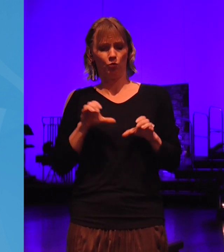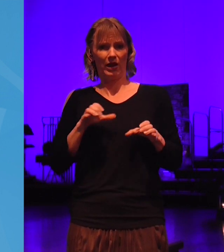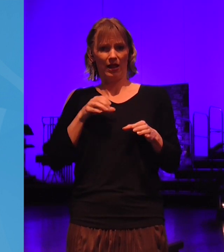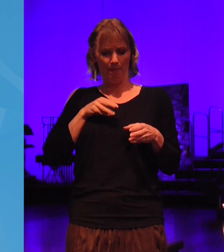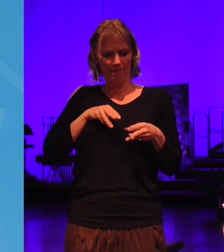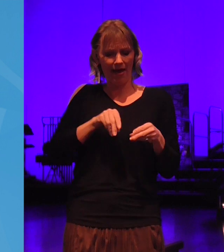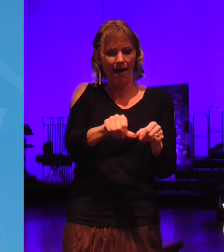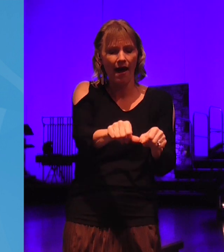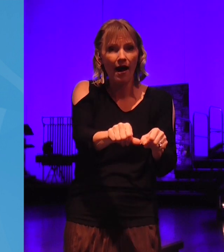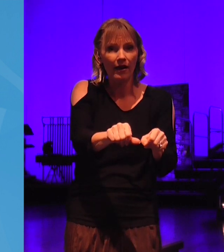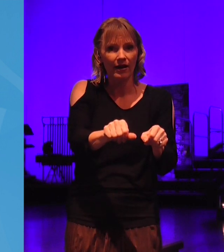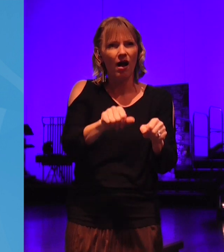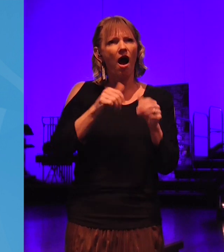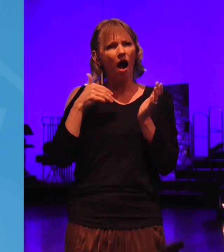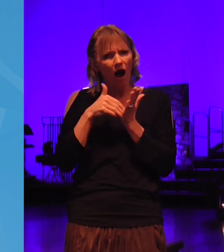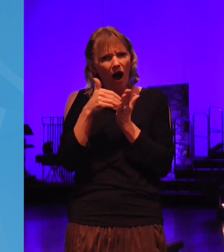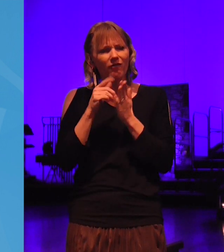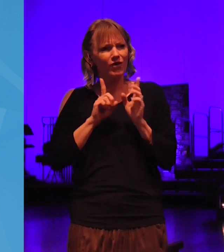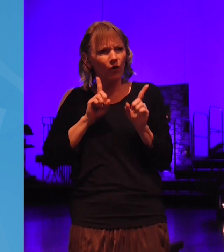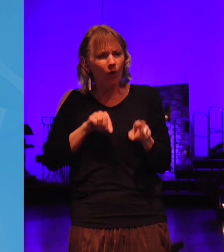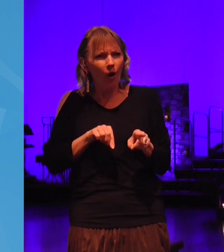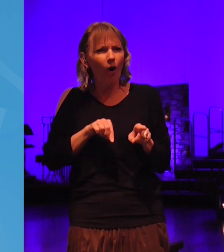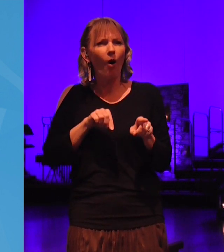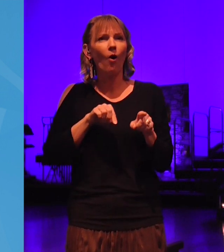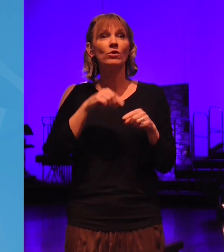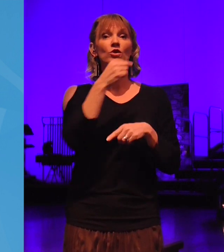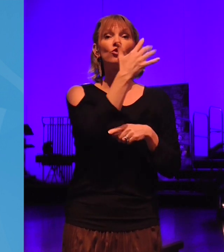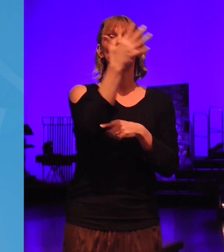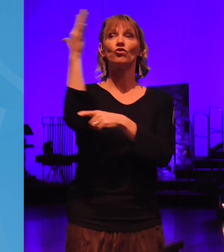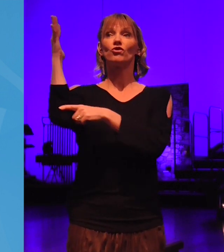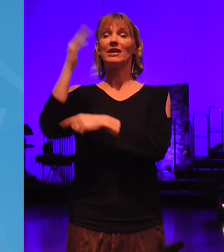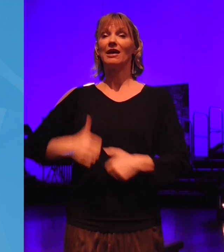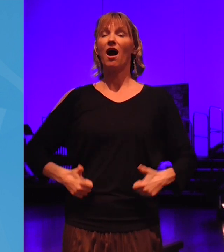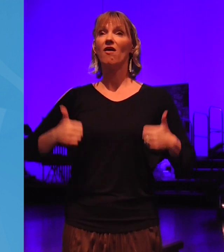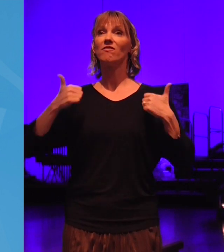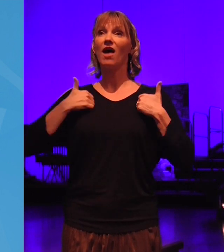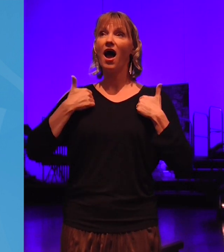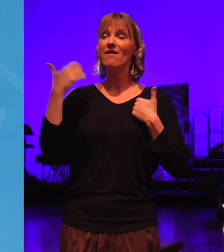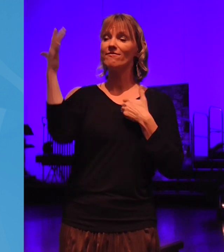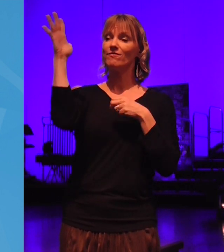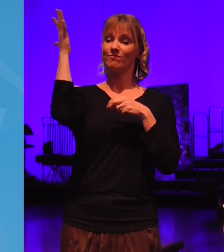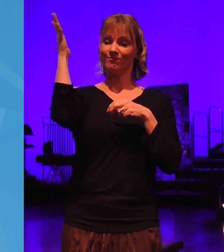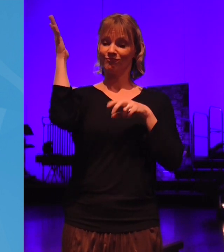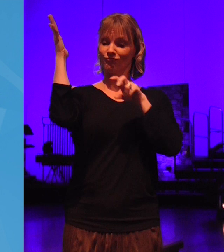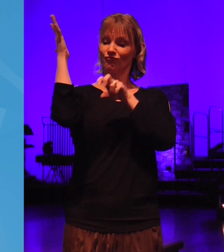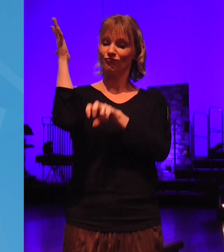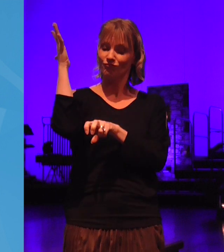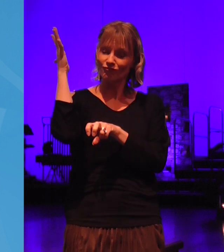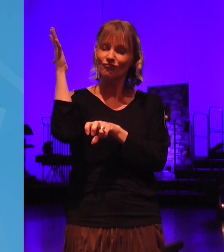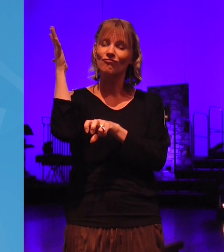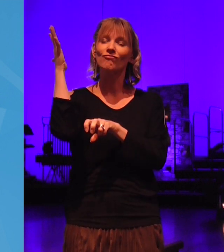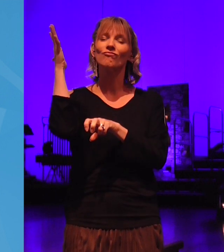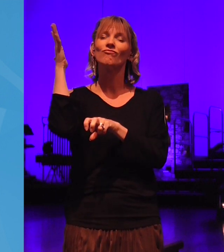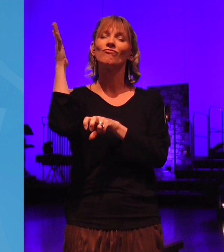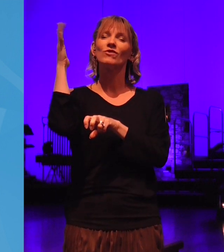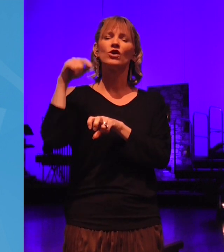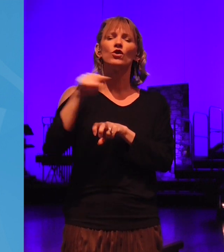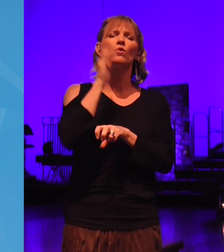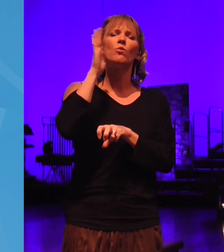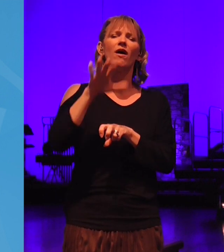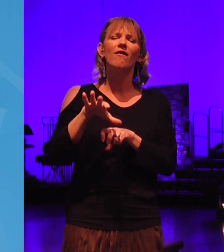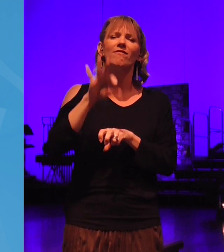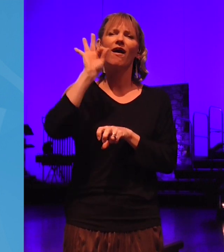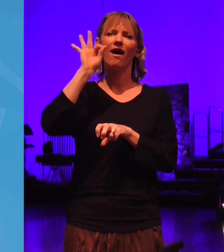your garden. Sitting under the tree of life in cool, quiet communion, you will find fresh inspiration.